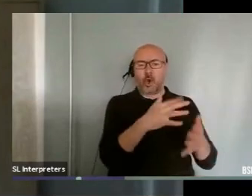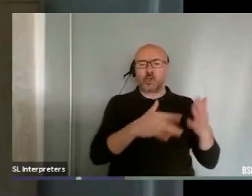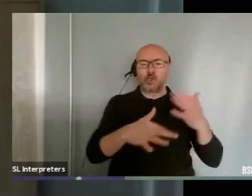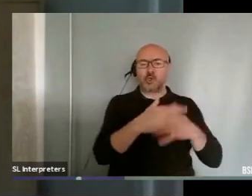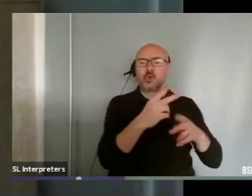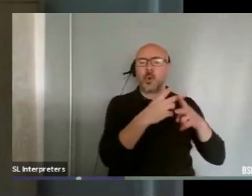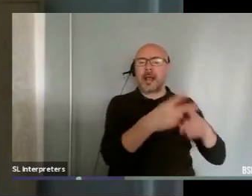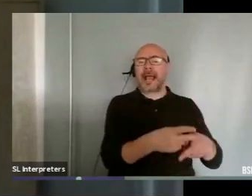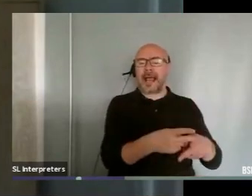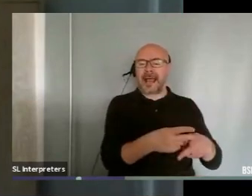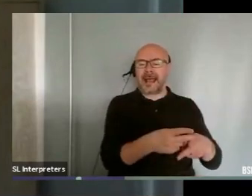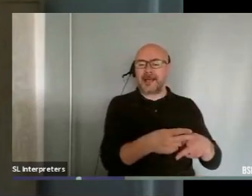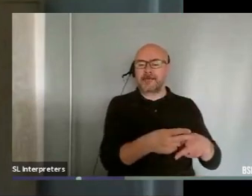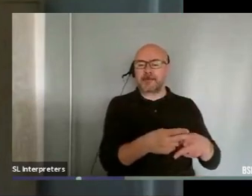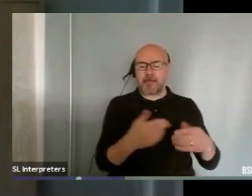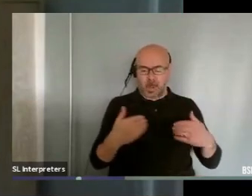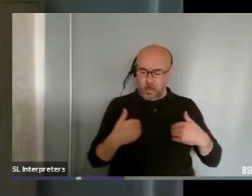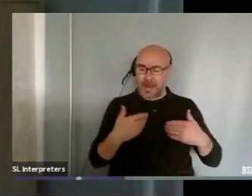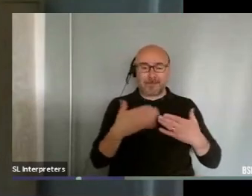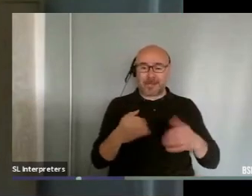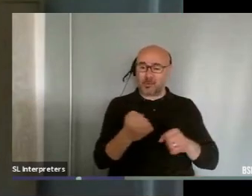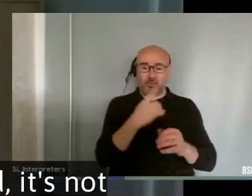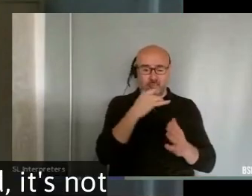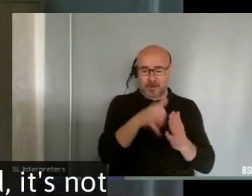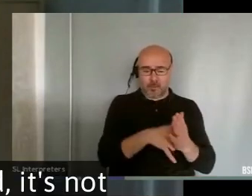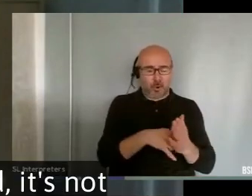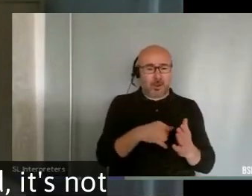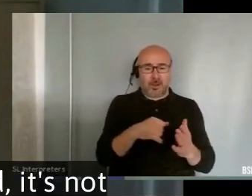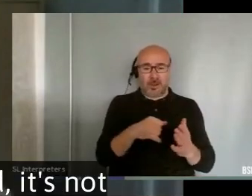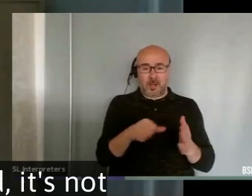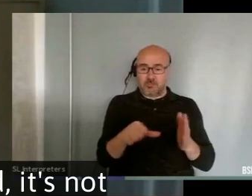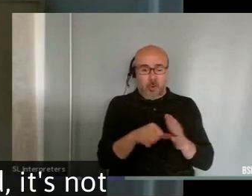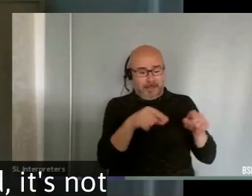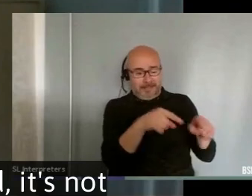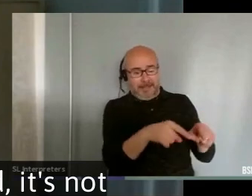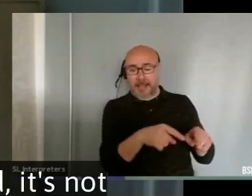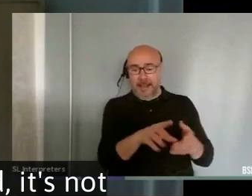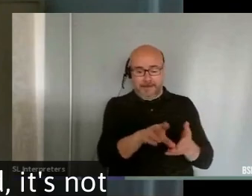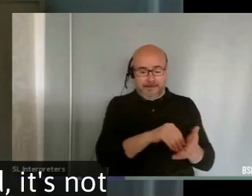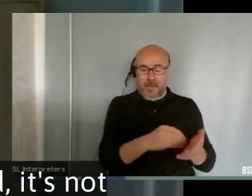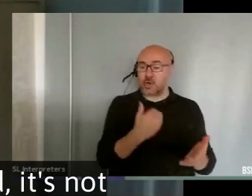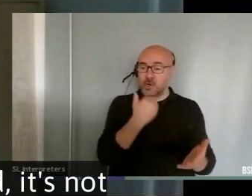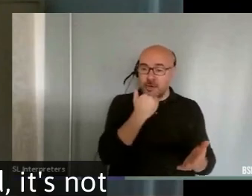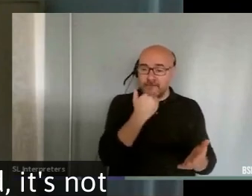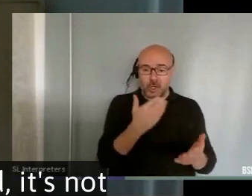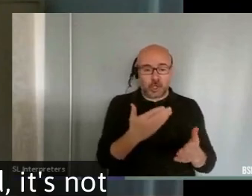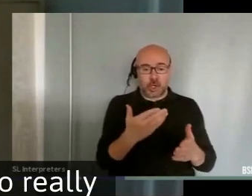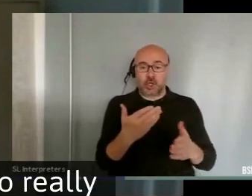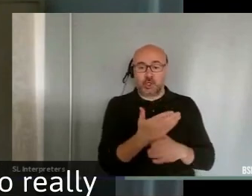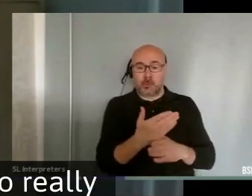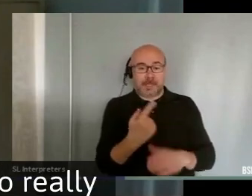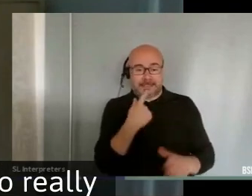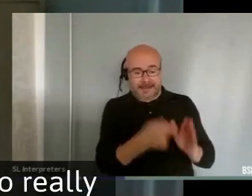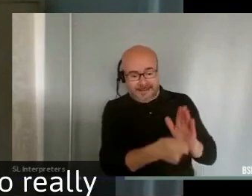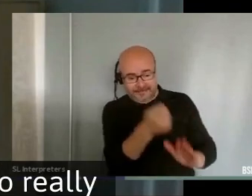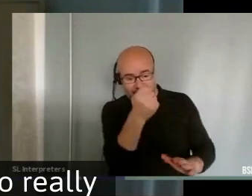in particular. And I'm a member of the Fair Work Convention, did a big report on this. They're underpaid, it's not secure enough, they've not got an effective voice. So these